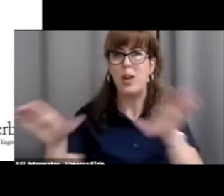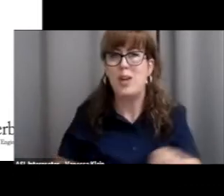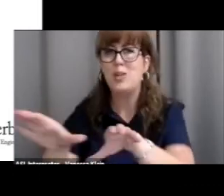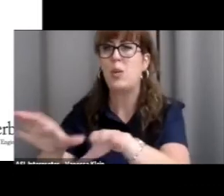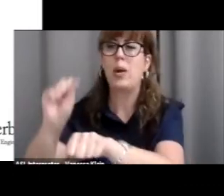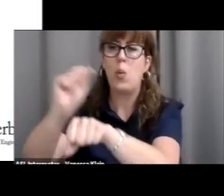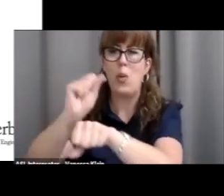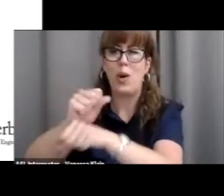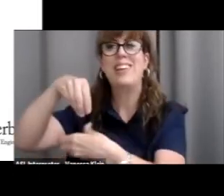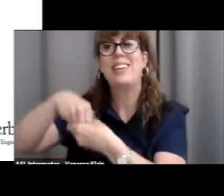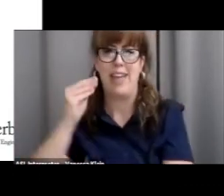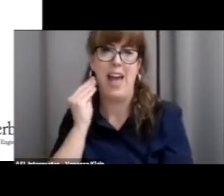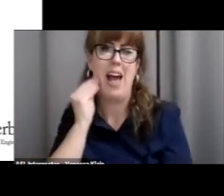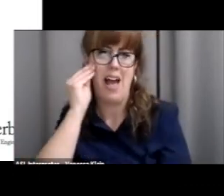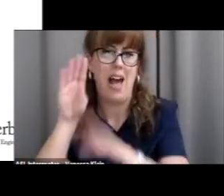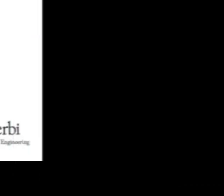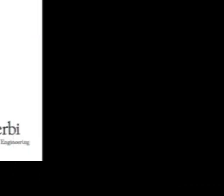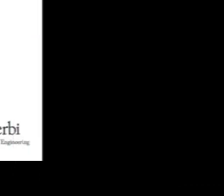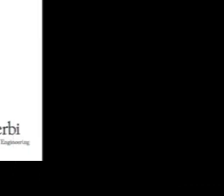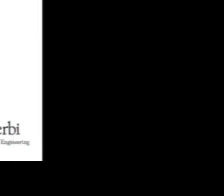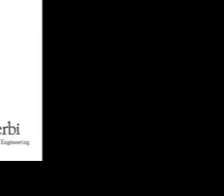tasks in the household.